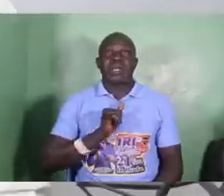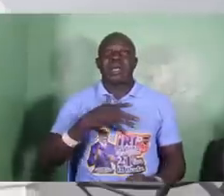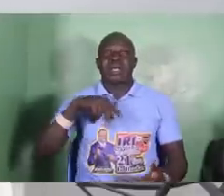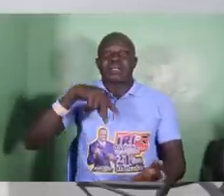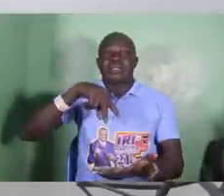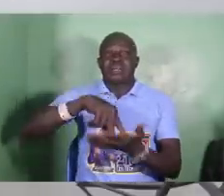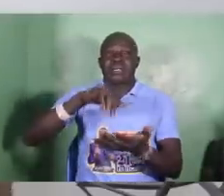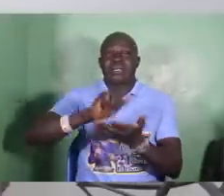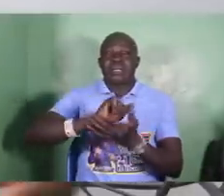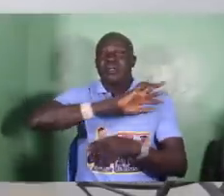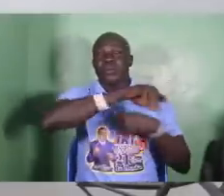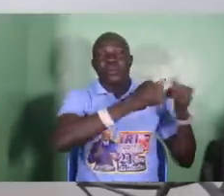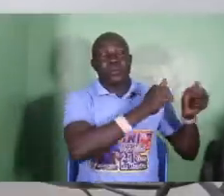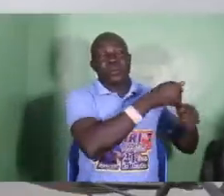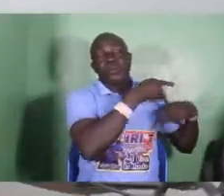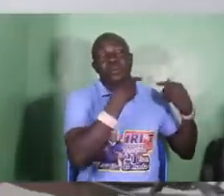I stand as an oracle of God.